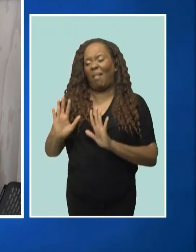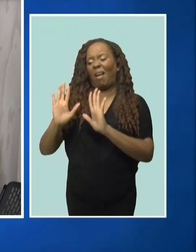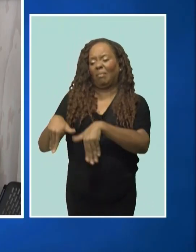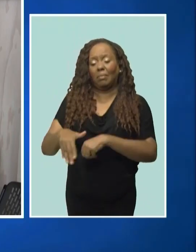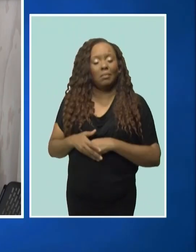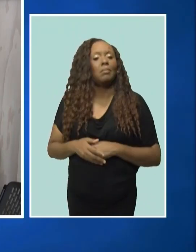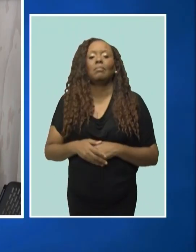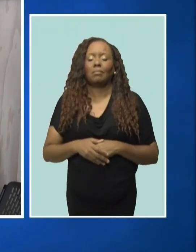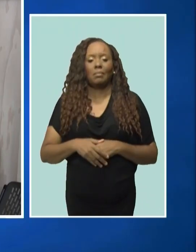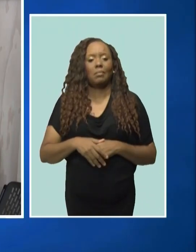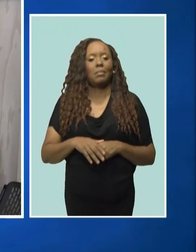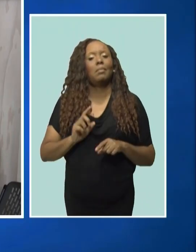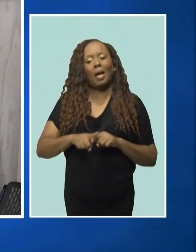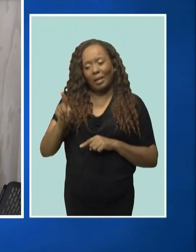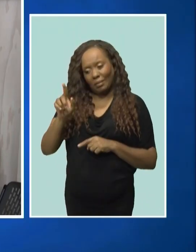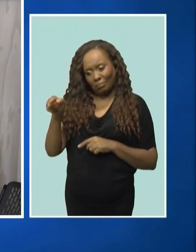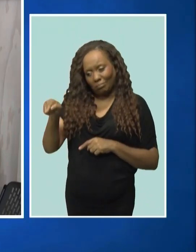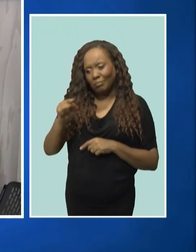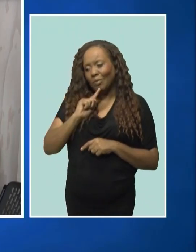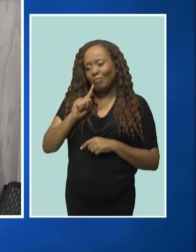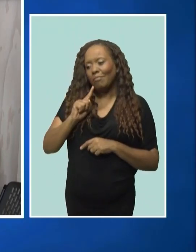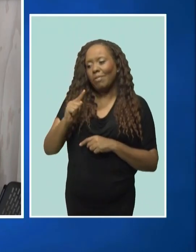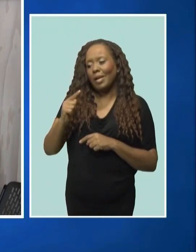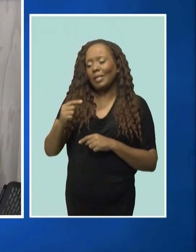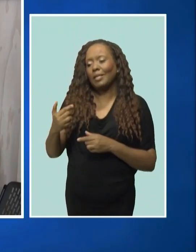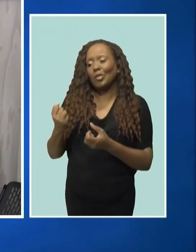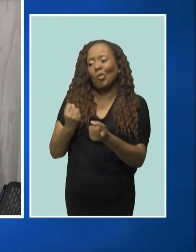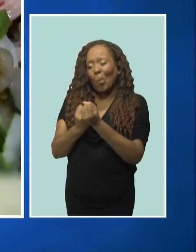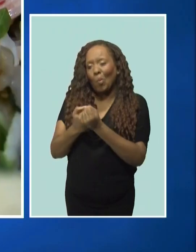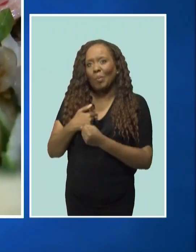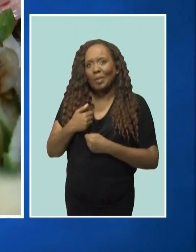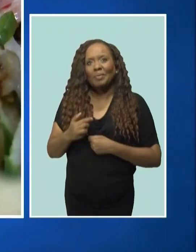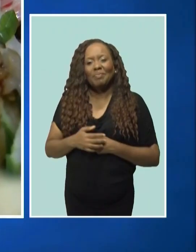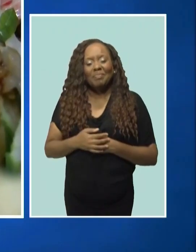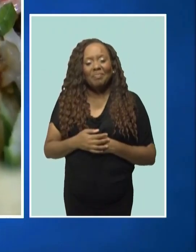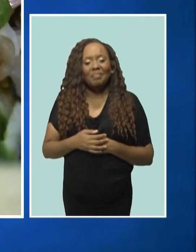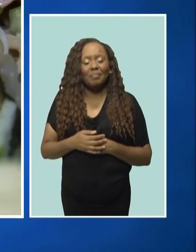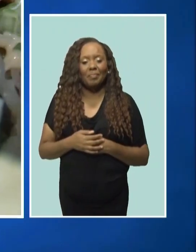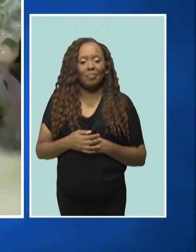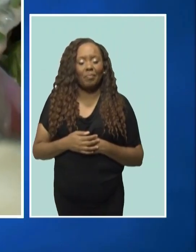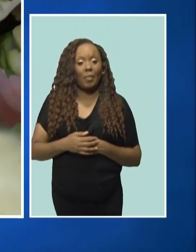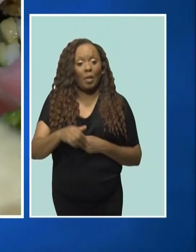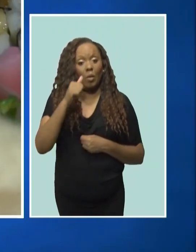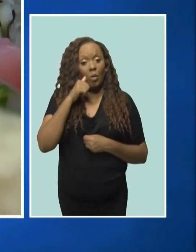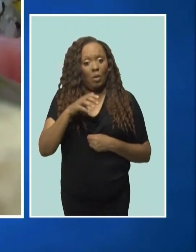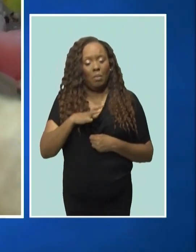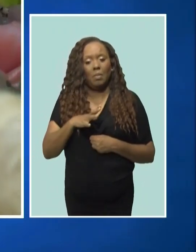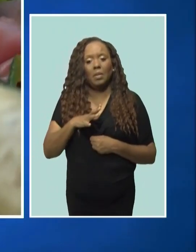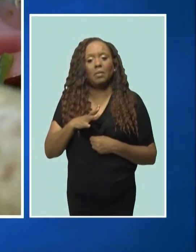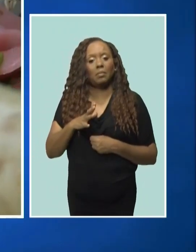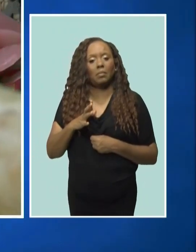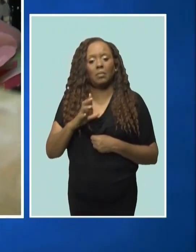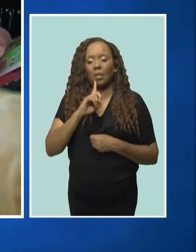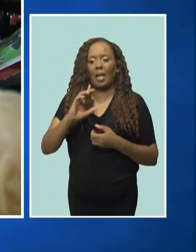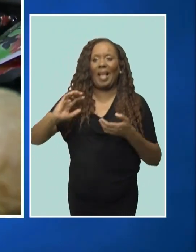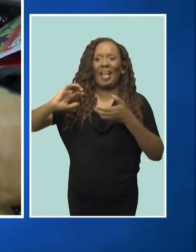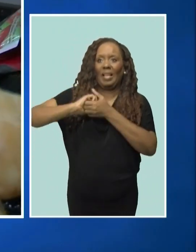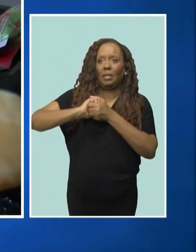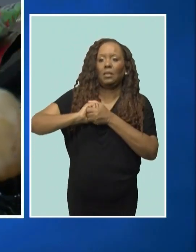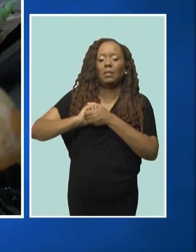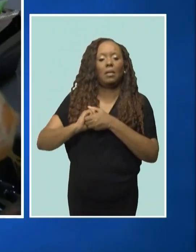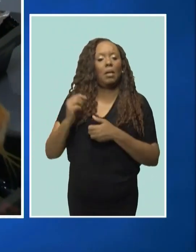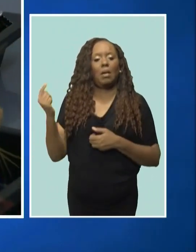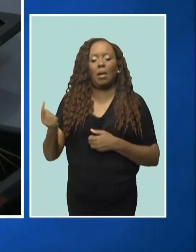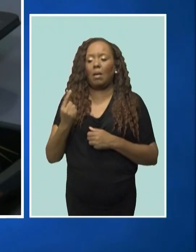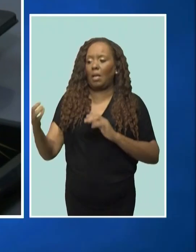they've definitely made sure that I had what I needed. The lady who deals with me, she always reaches out. She's always making sure